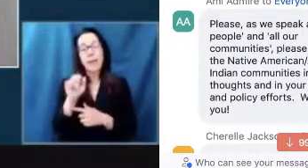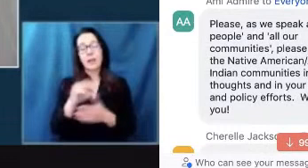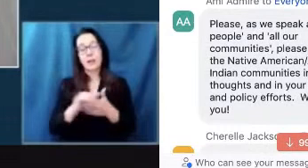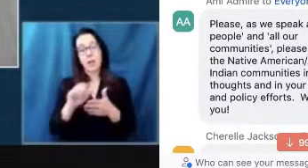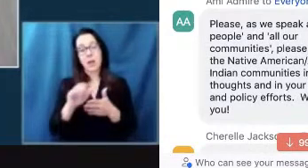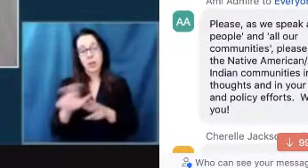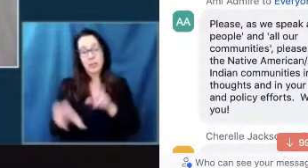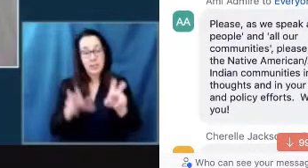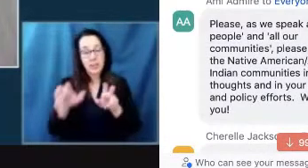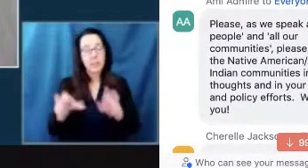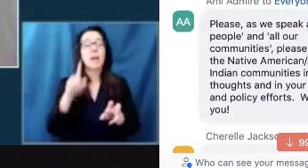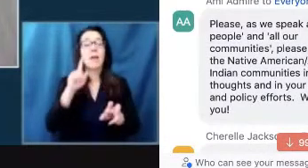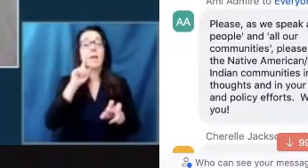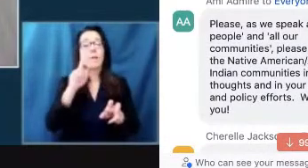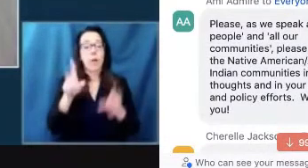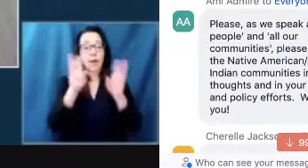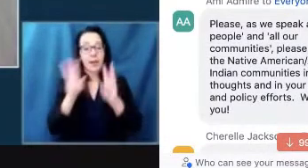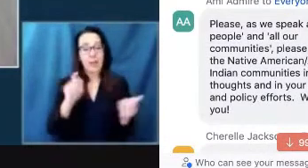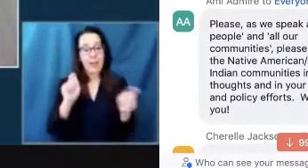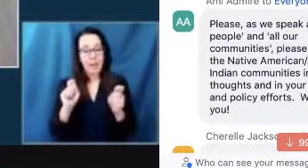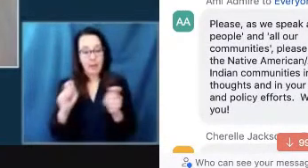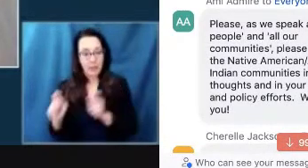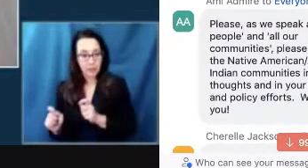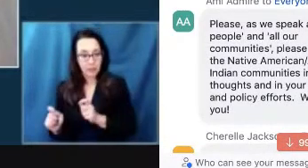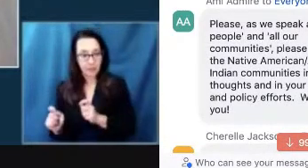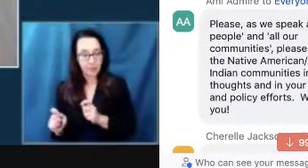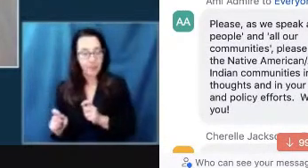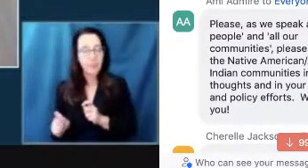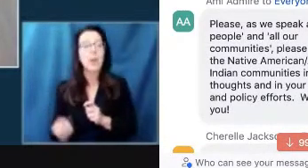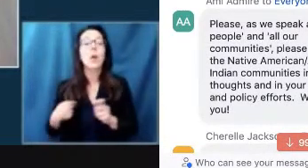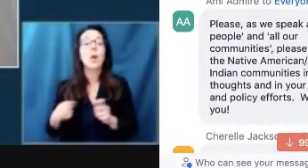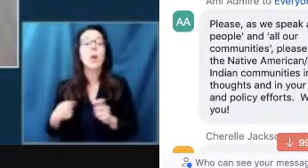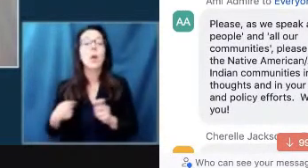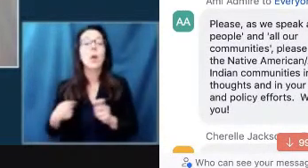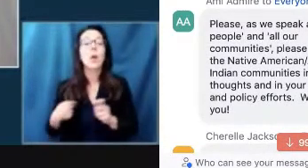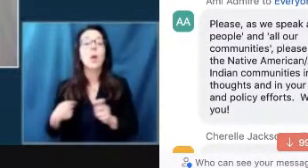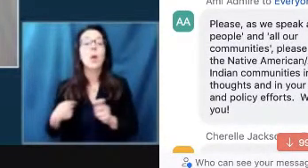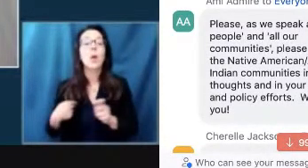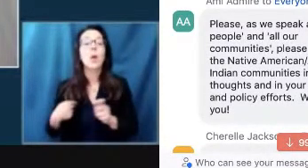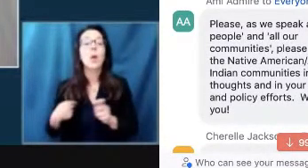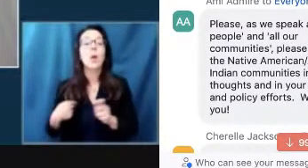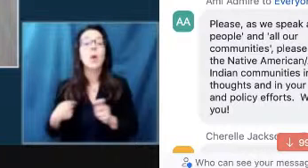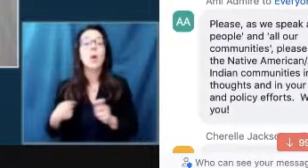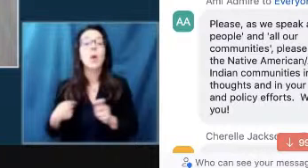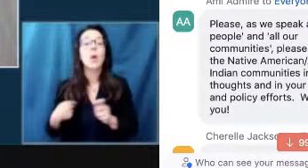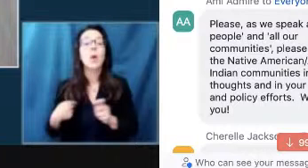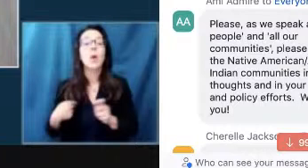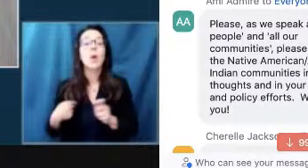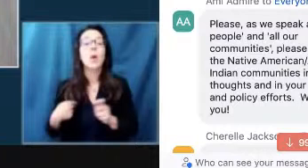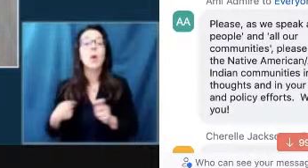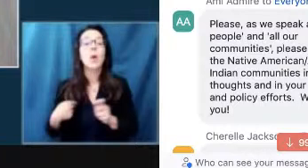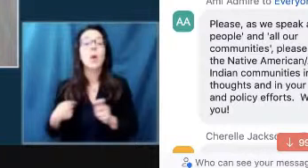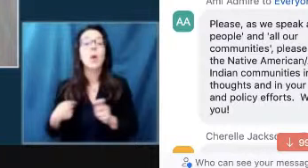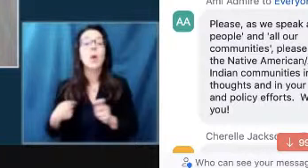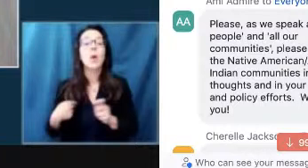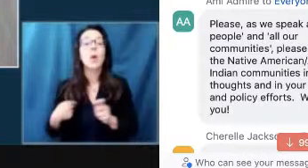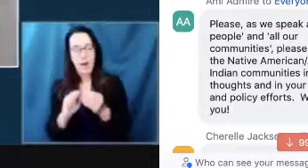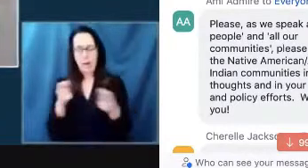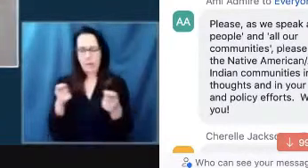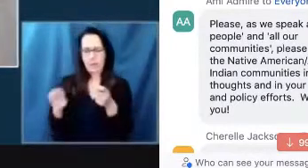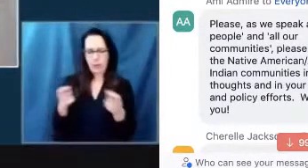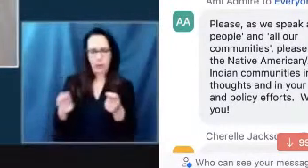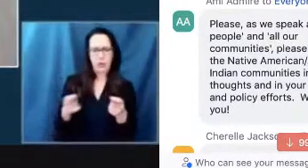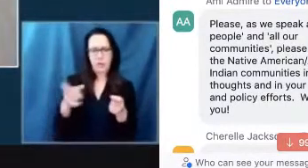climate adaptations. We allocated another $500 million without mitigating extreme heat, our biggest killer